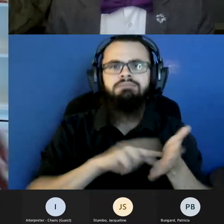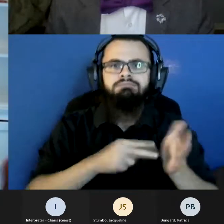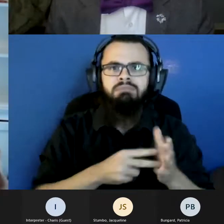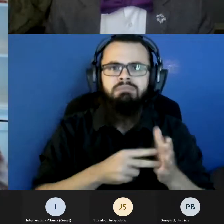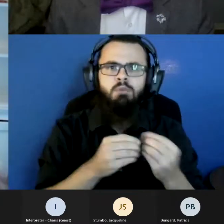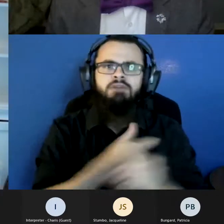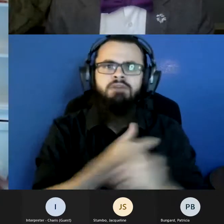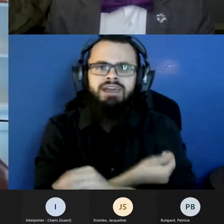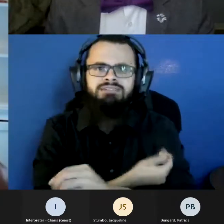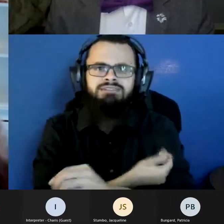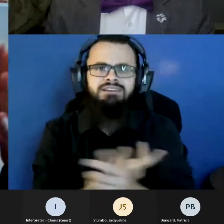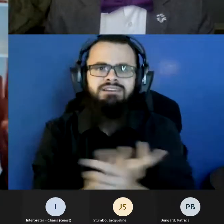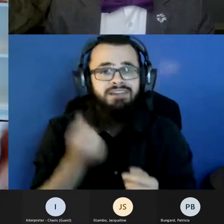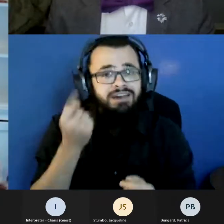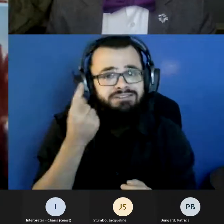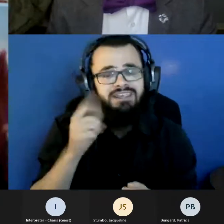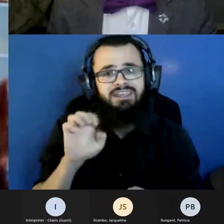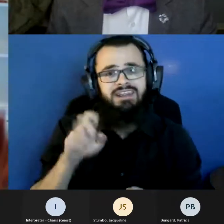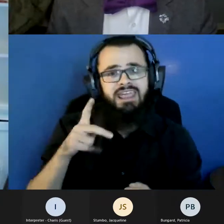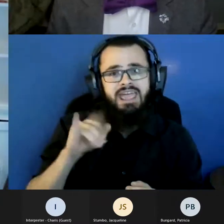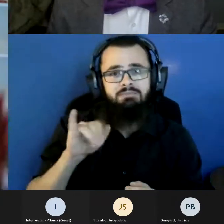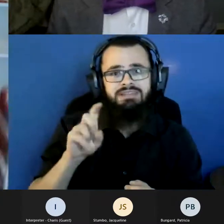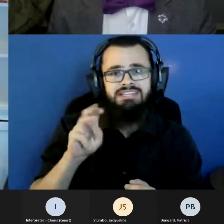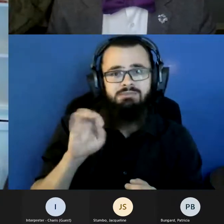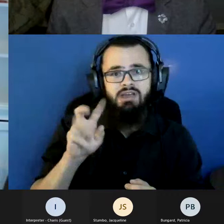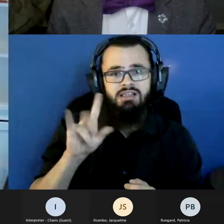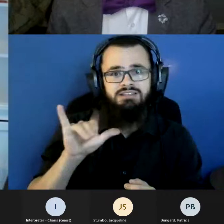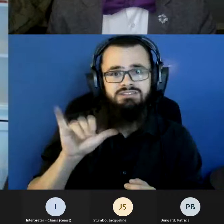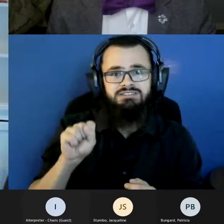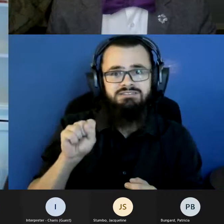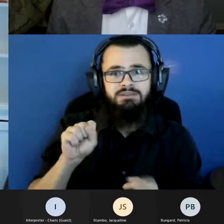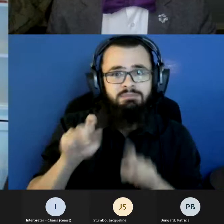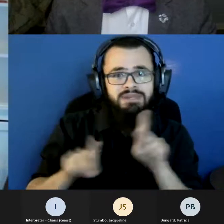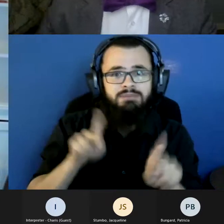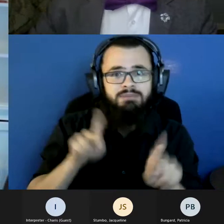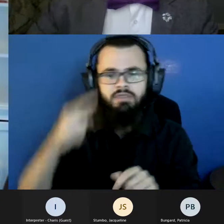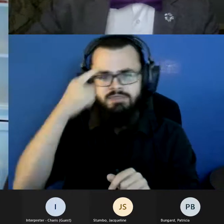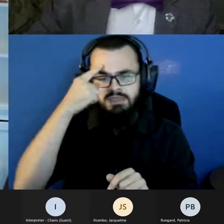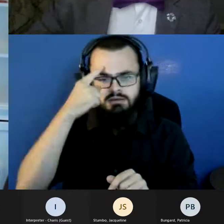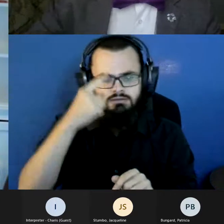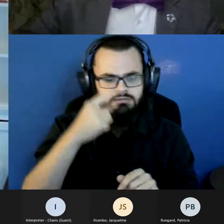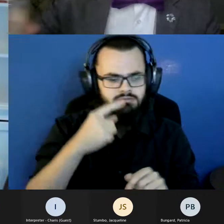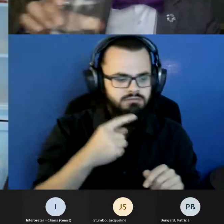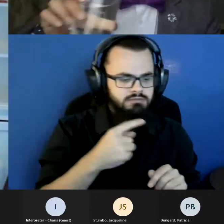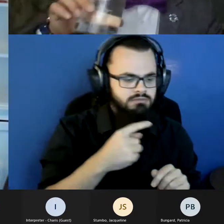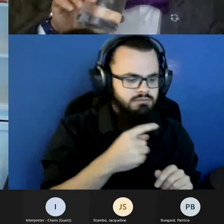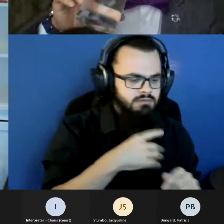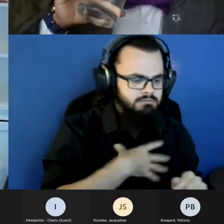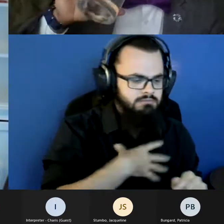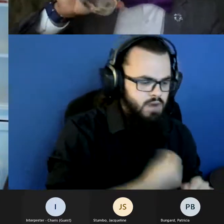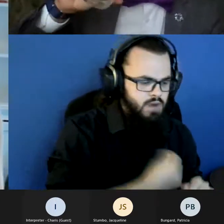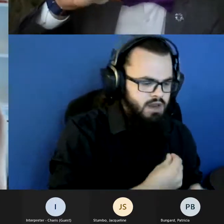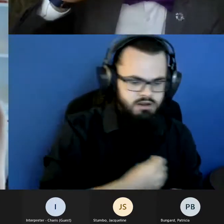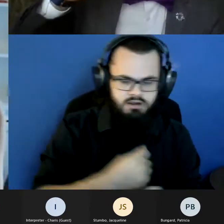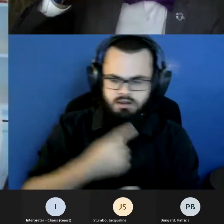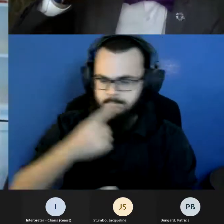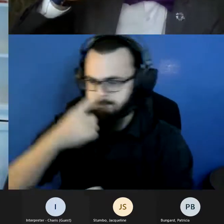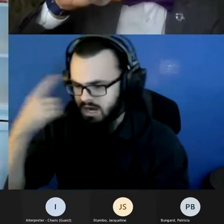certainly, you know, epidemiologists like to think in the black and white, the 1 zeros. But I also have training in anthropology and global